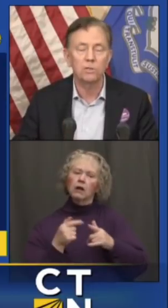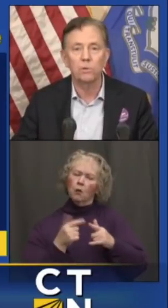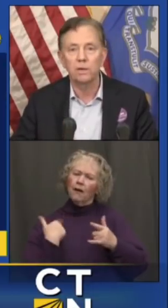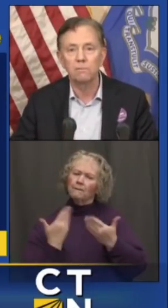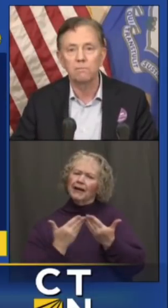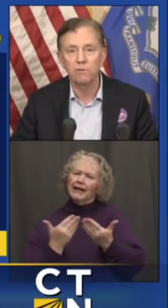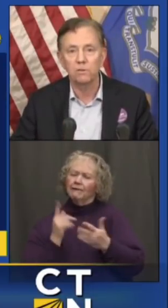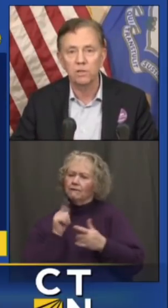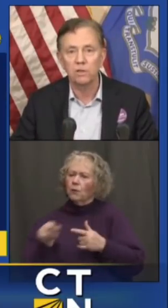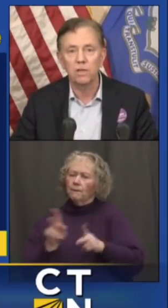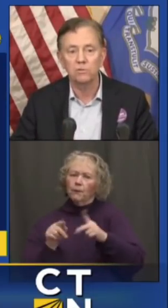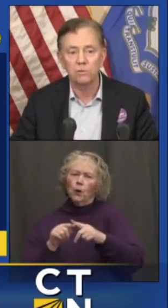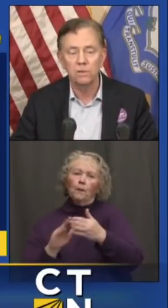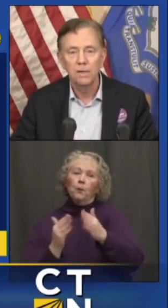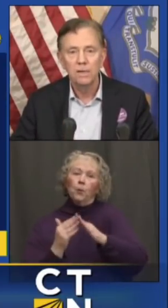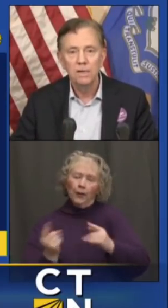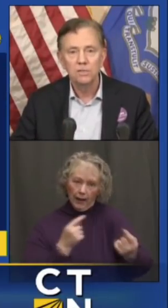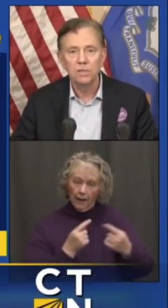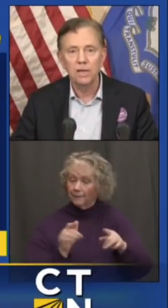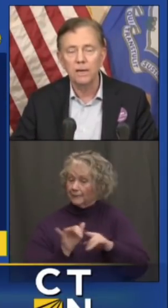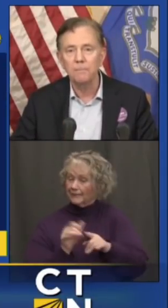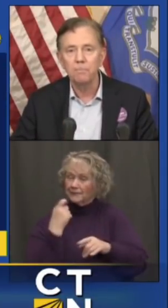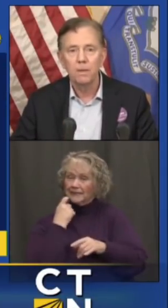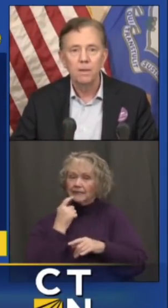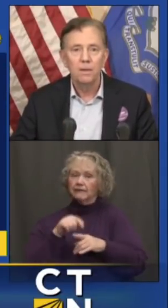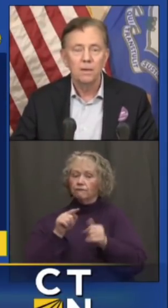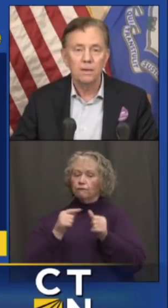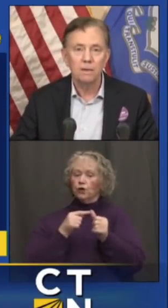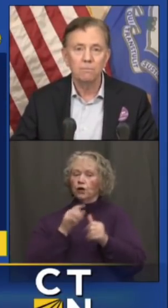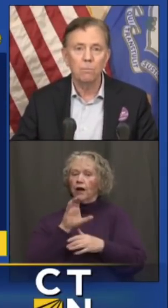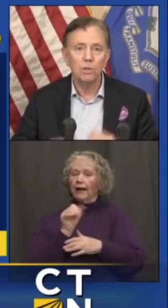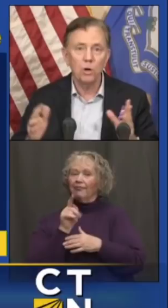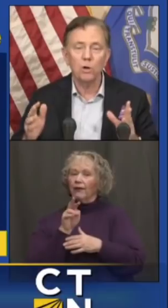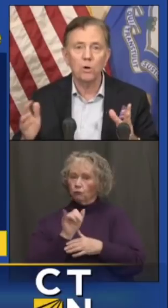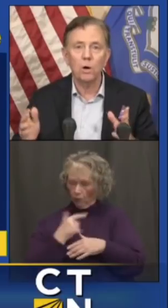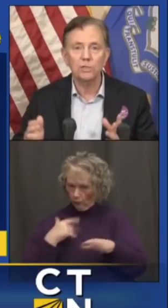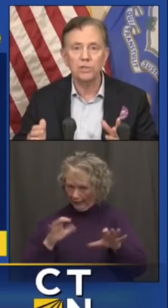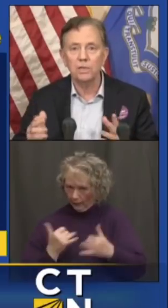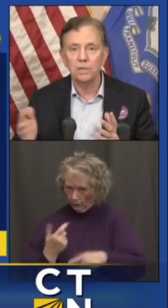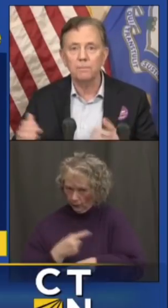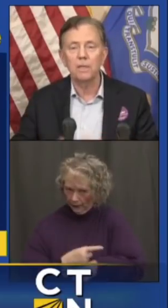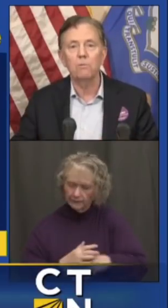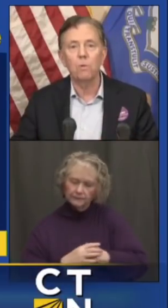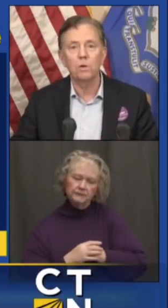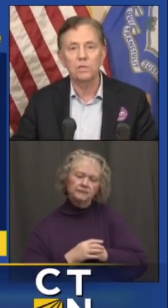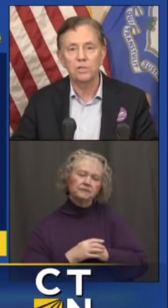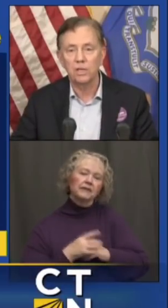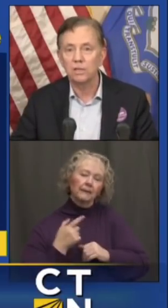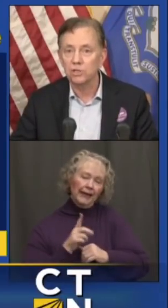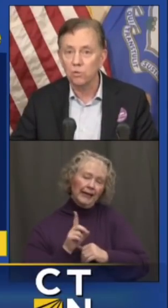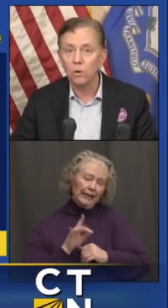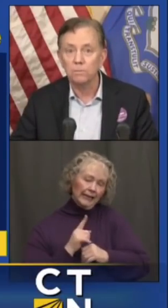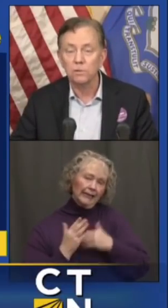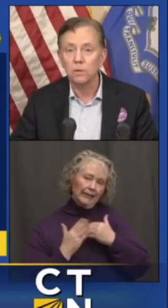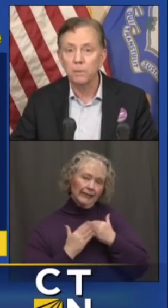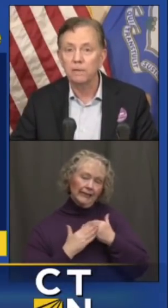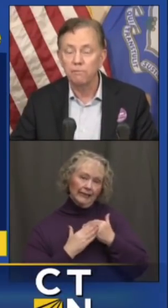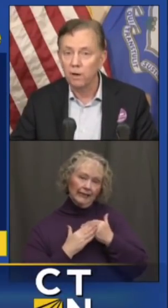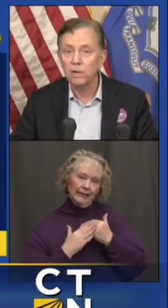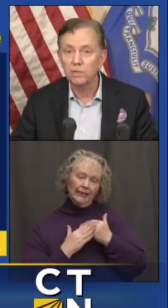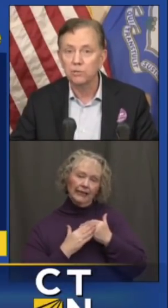what we're doing at First Cathedral today. One note of caution, and they warned us that the storms